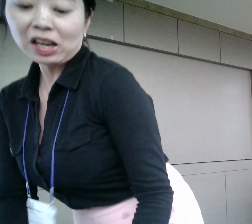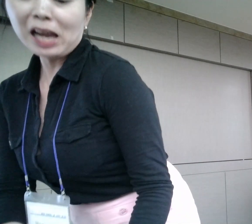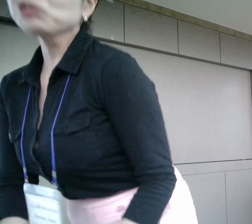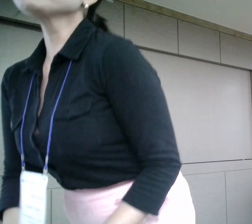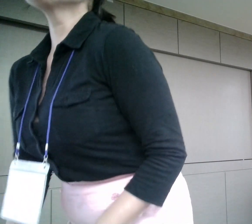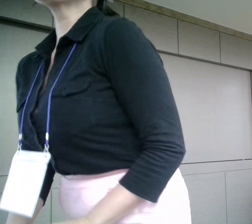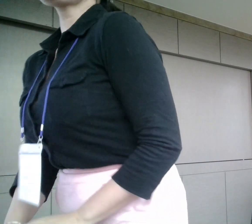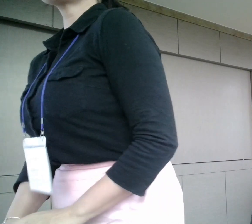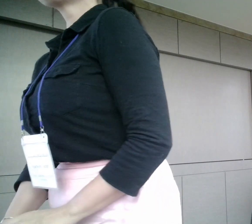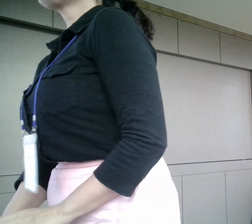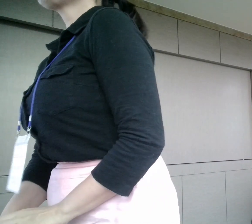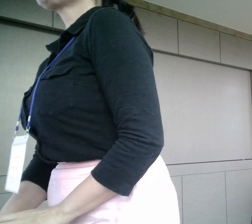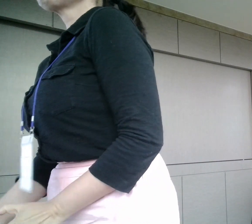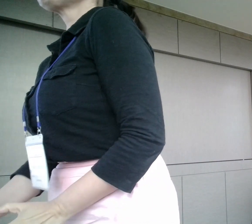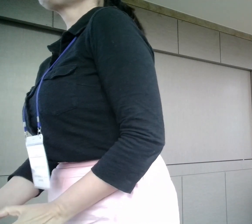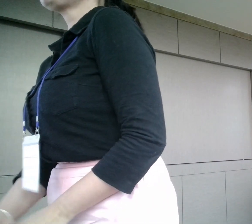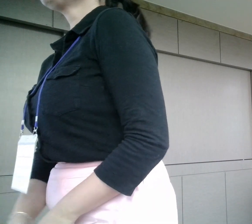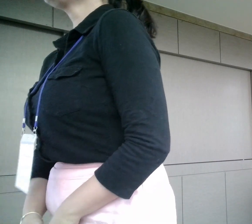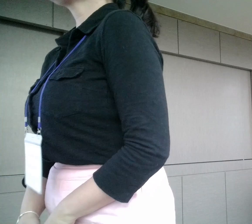Yeah, actually we have